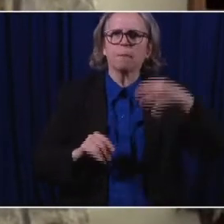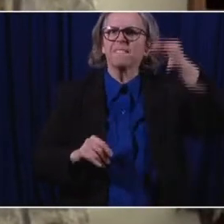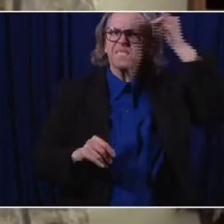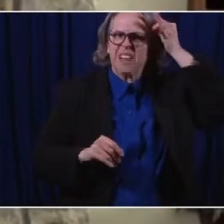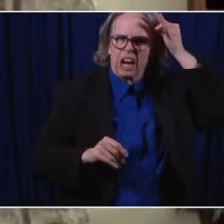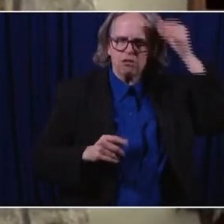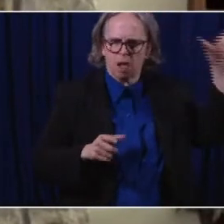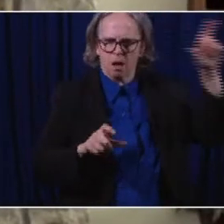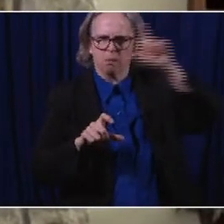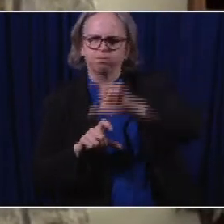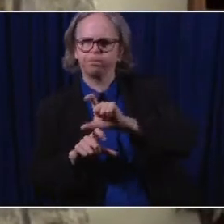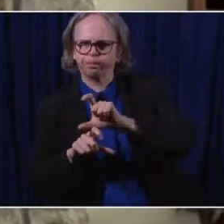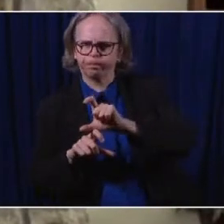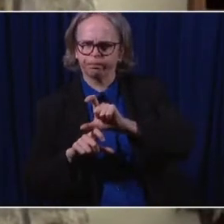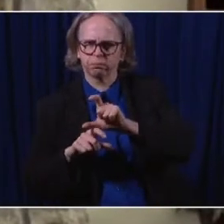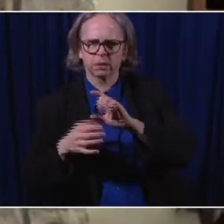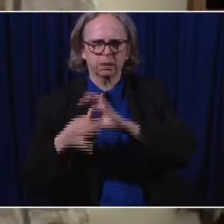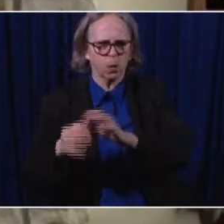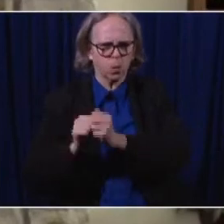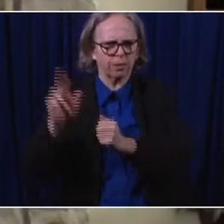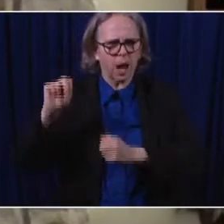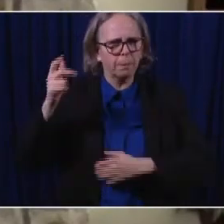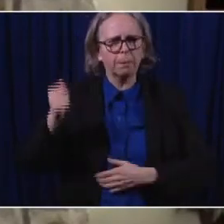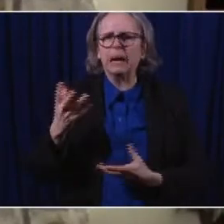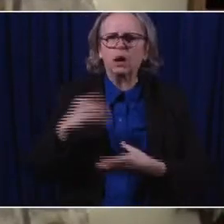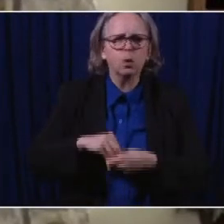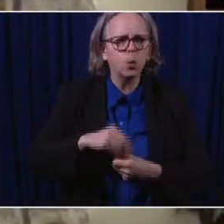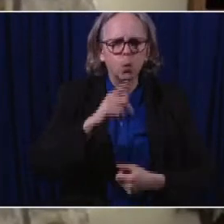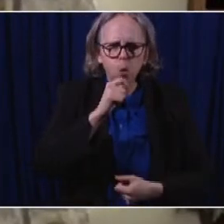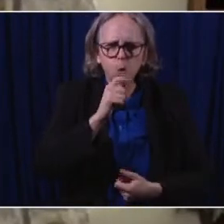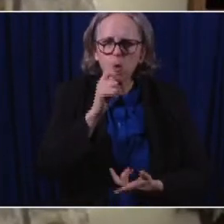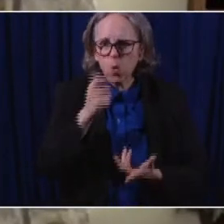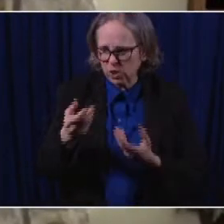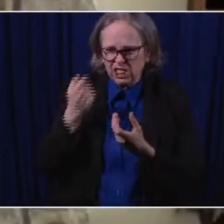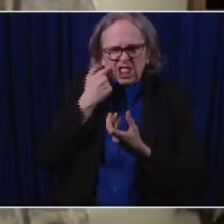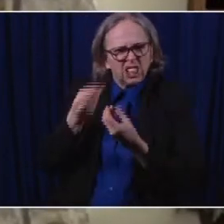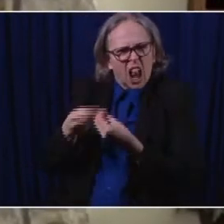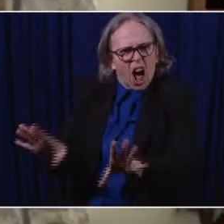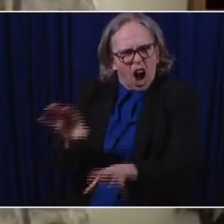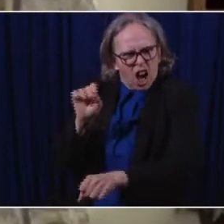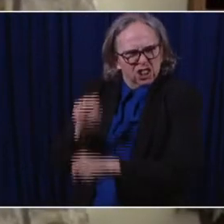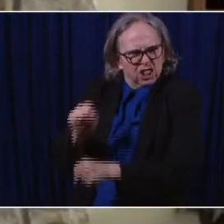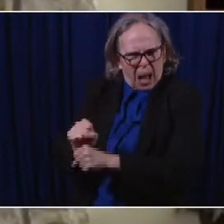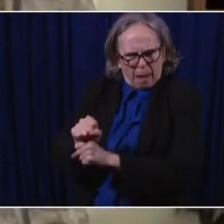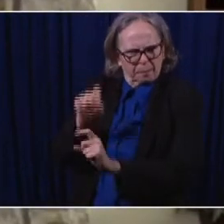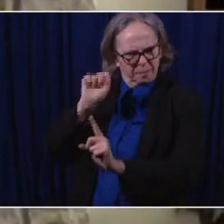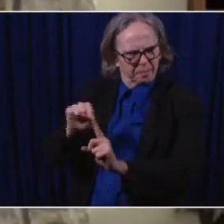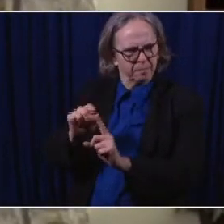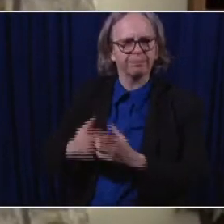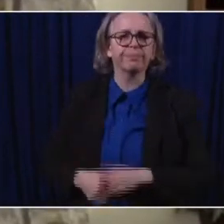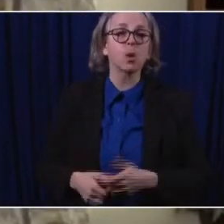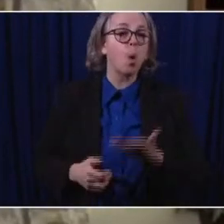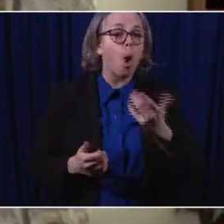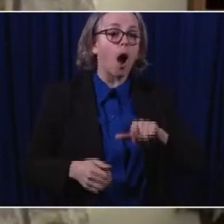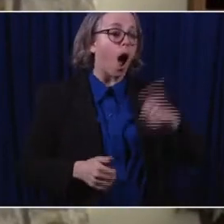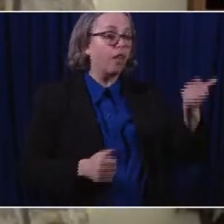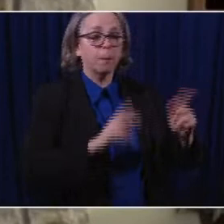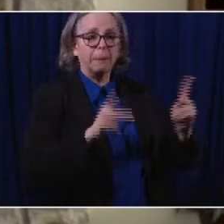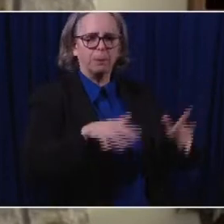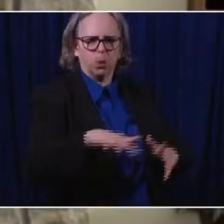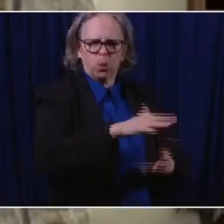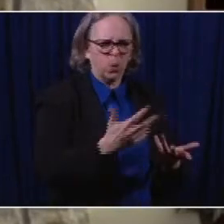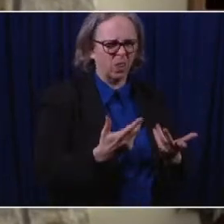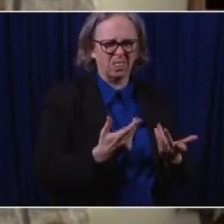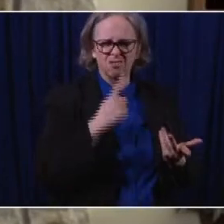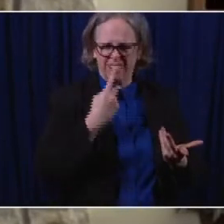lost a job as a result of the pandemic, as well as Ohioans who continue to be impacted due to the pandemic.